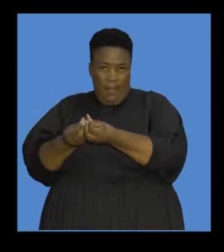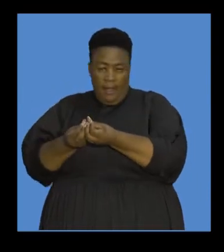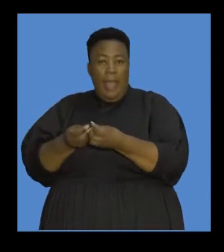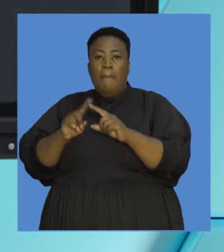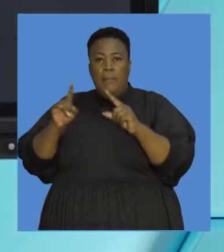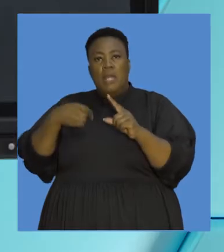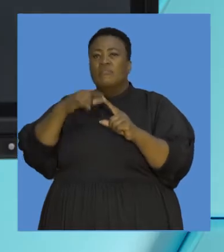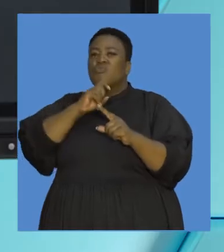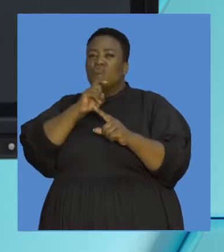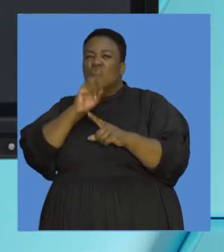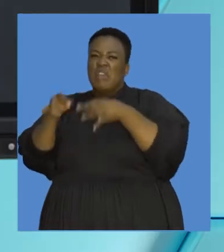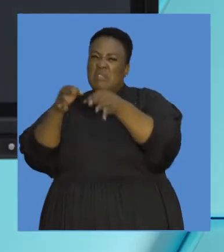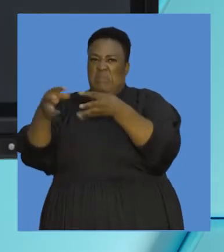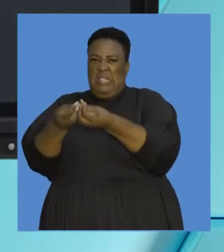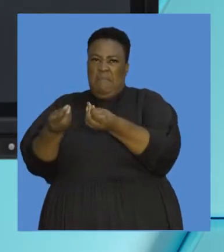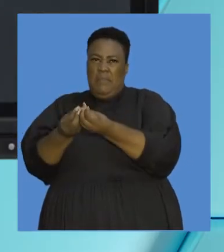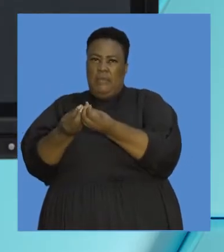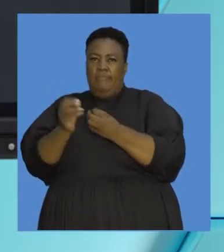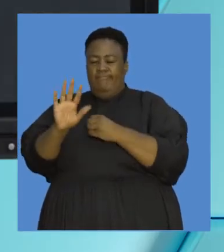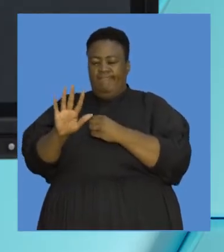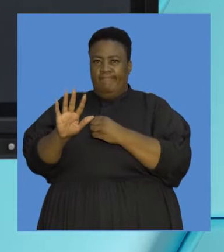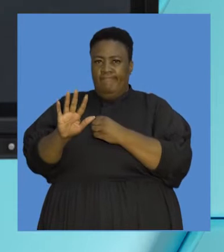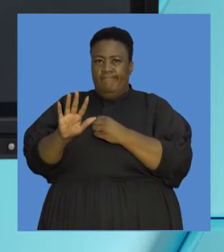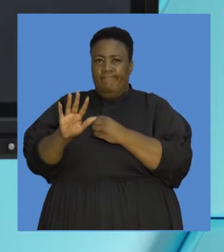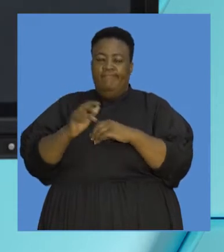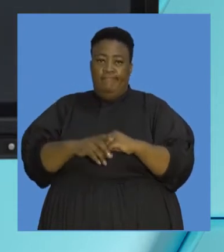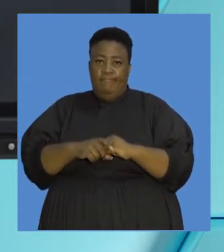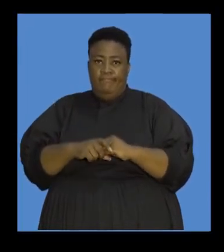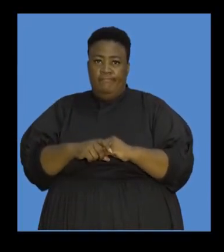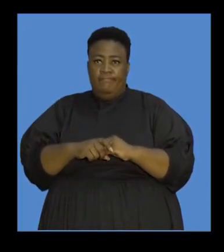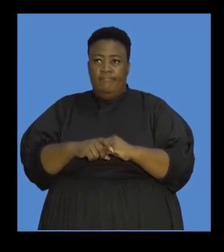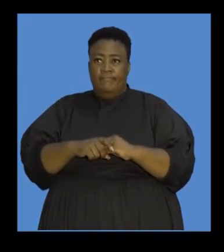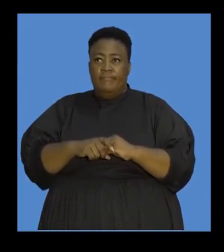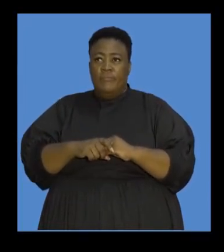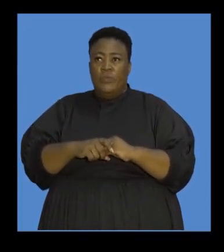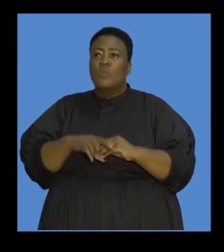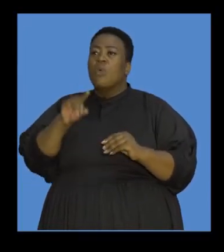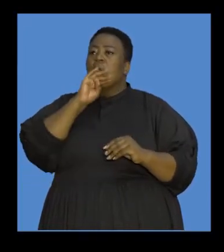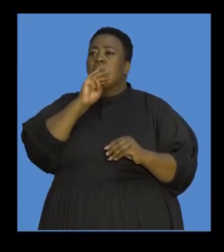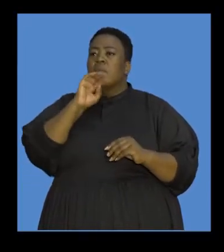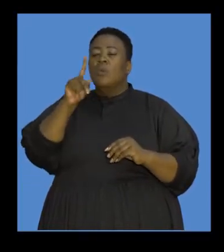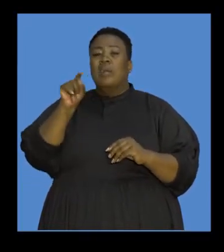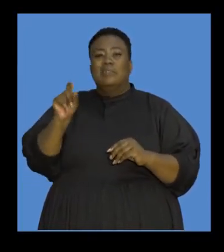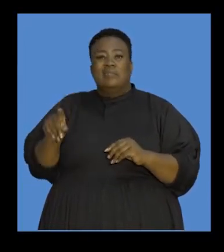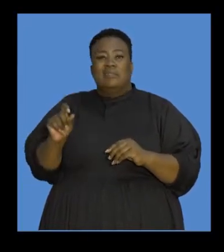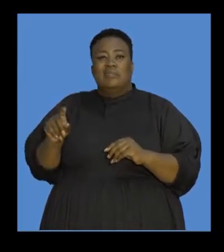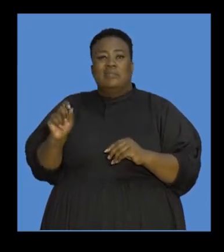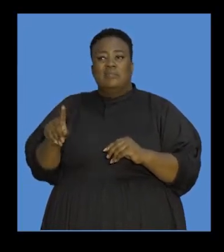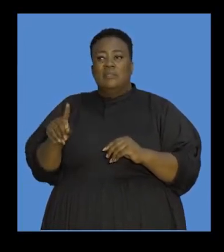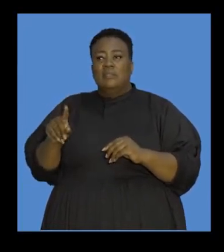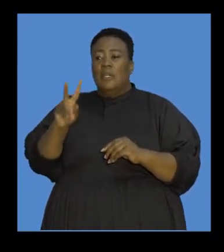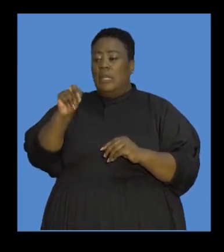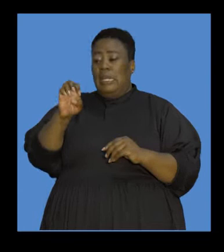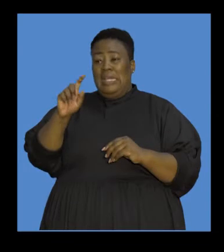get us to a point. Okay, so just hang with me, okay? What that means for us here is that the